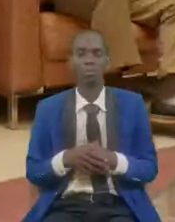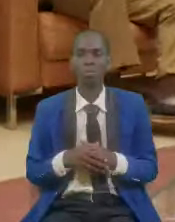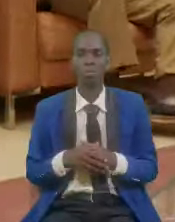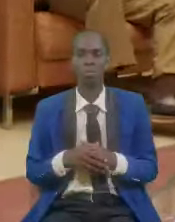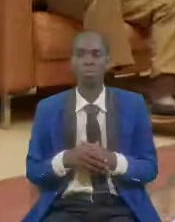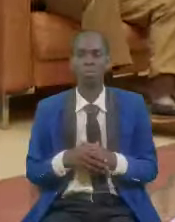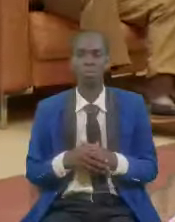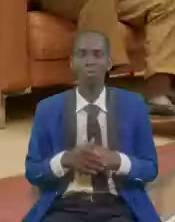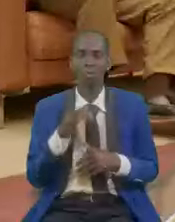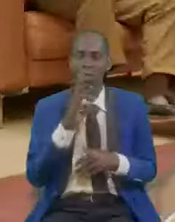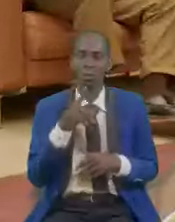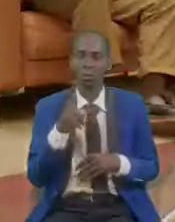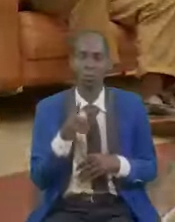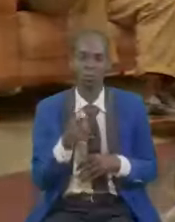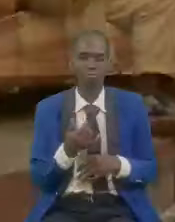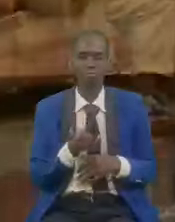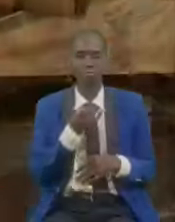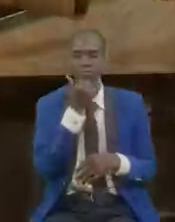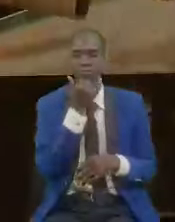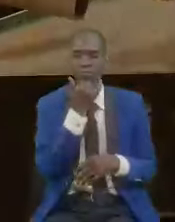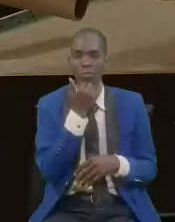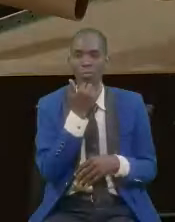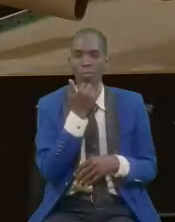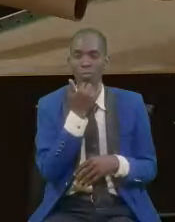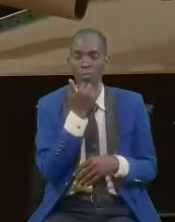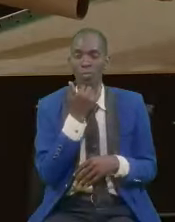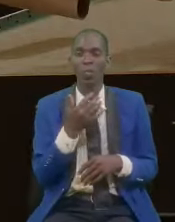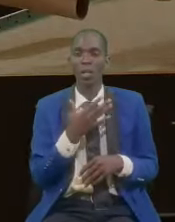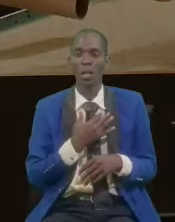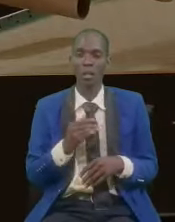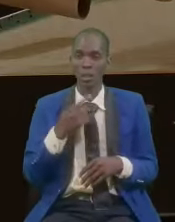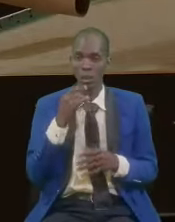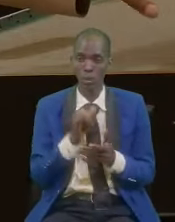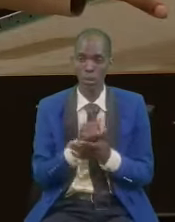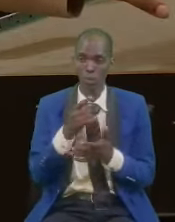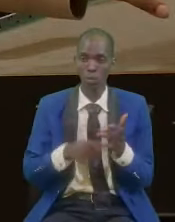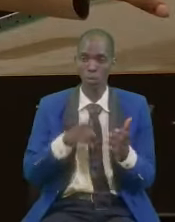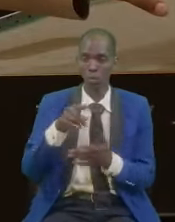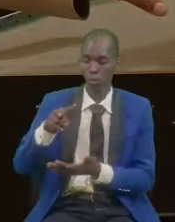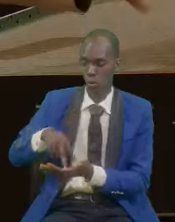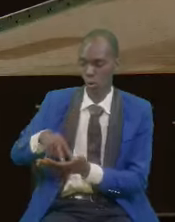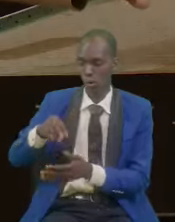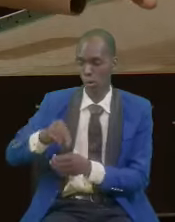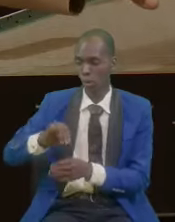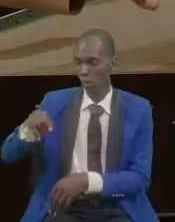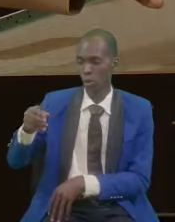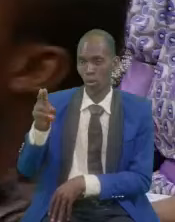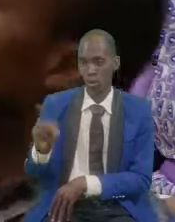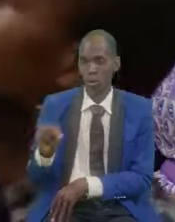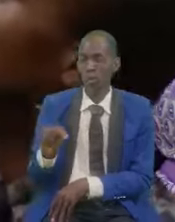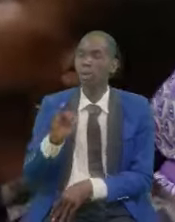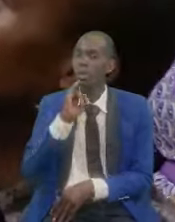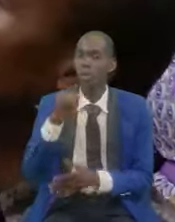Are you offended? I said what you read in John, is it the words of